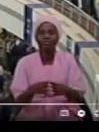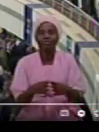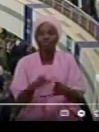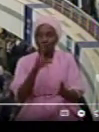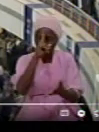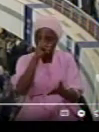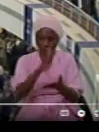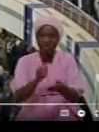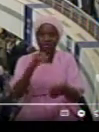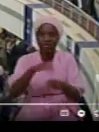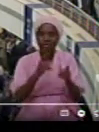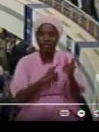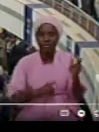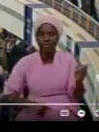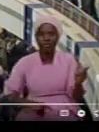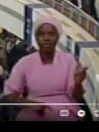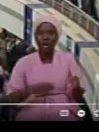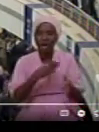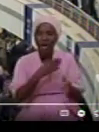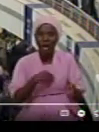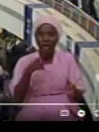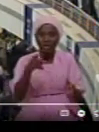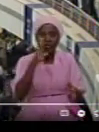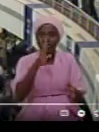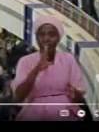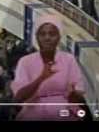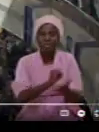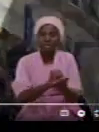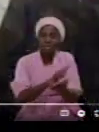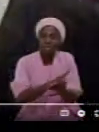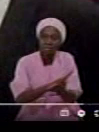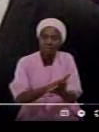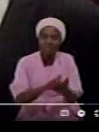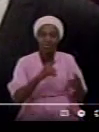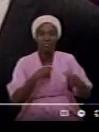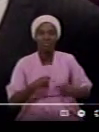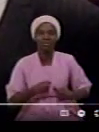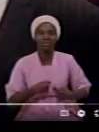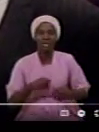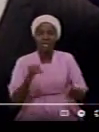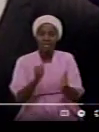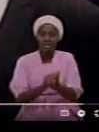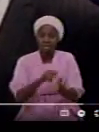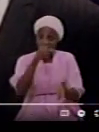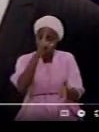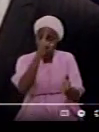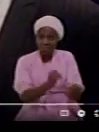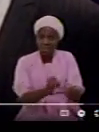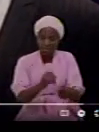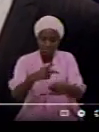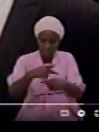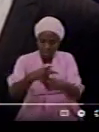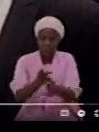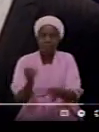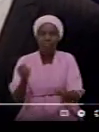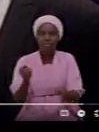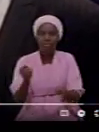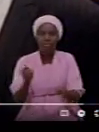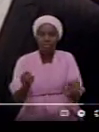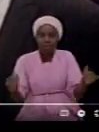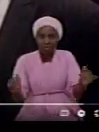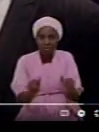Believe on the Lord and you'll be sanctified. That faith produces